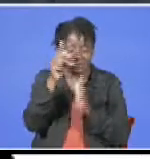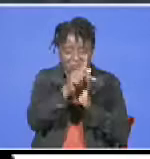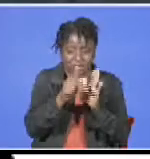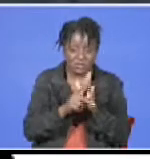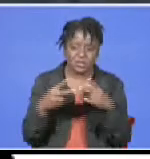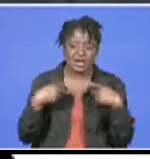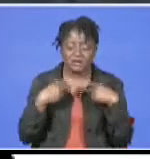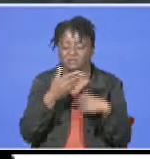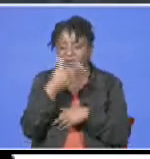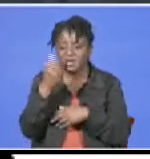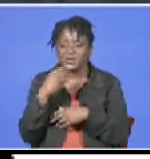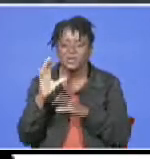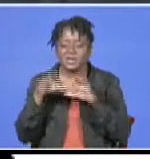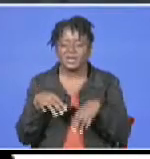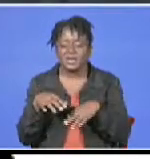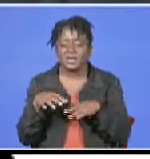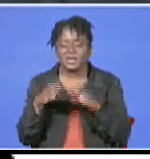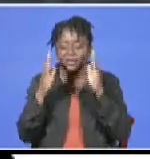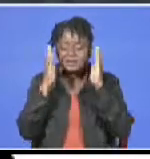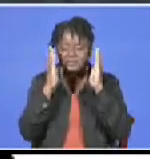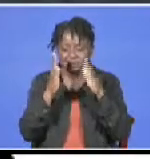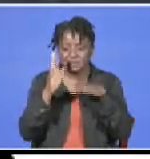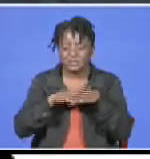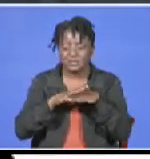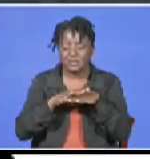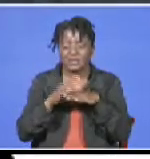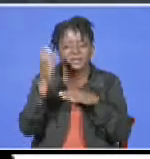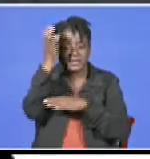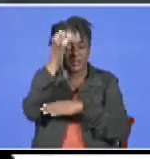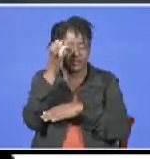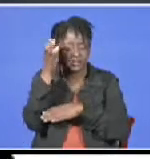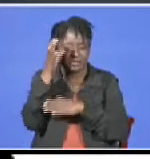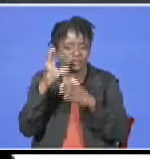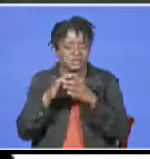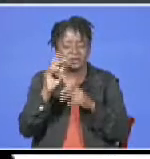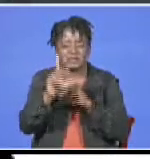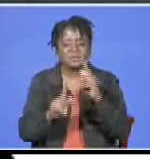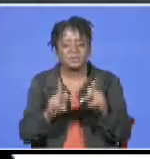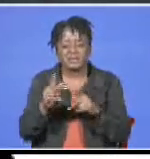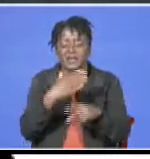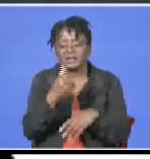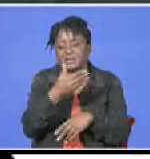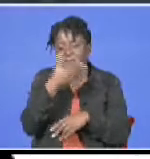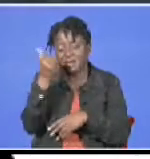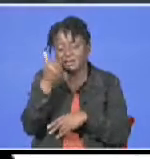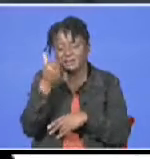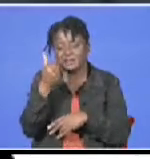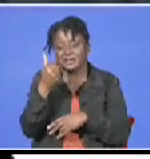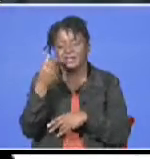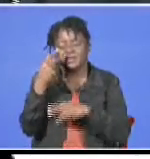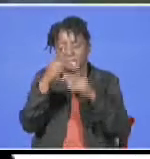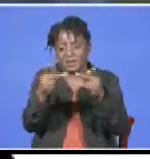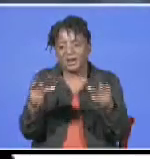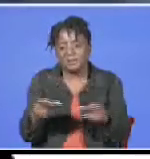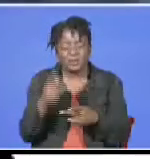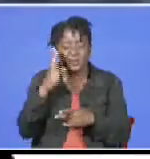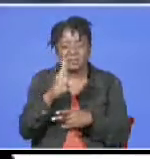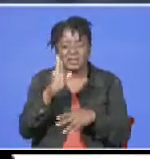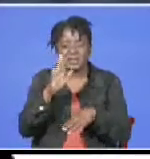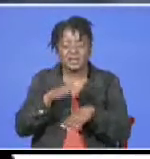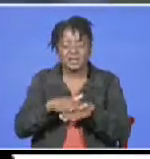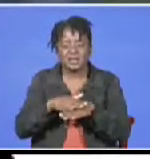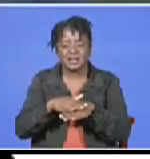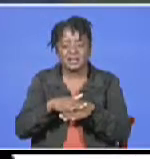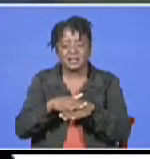to address the concerns of the public of the Bahamas, and the better the public of the Bahamas would be in terms of its own development. So to